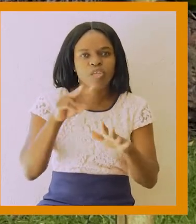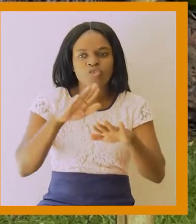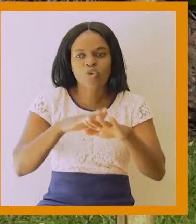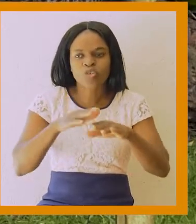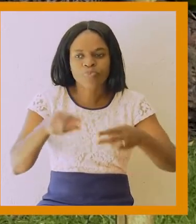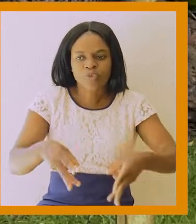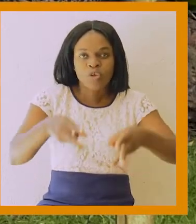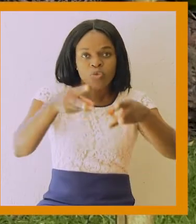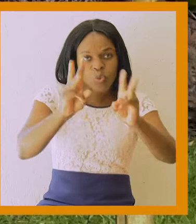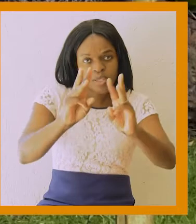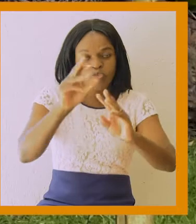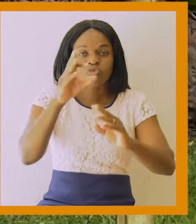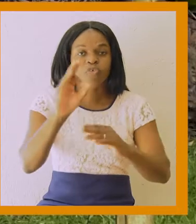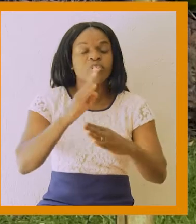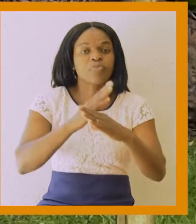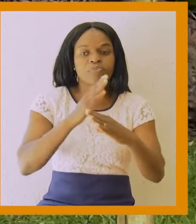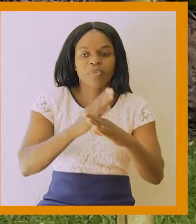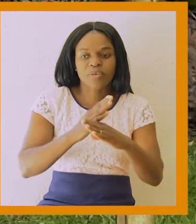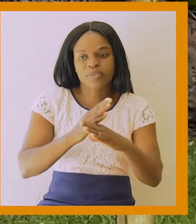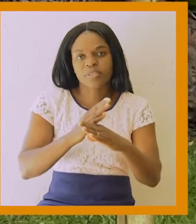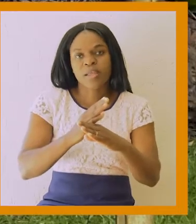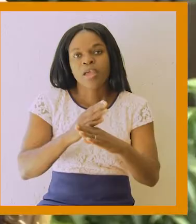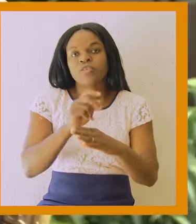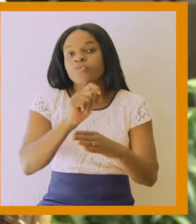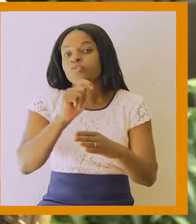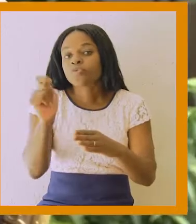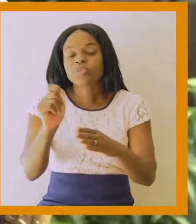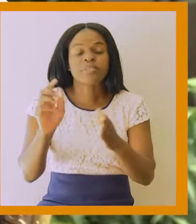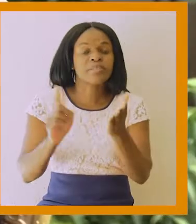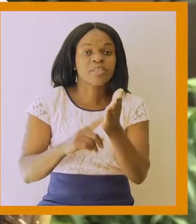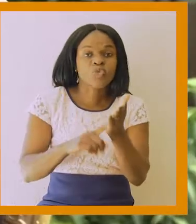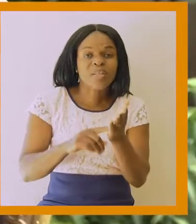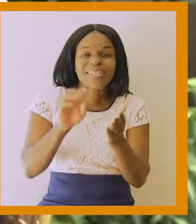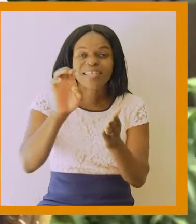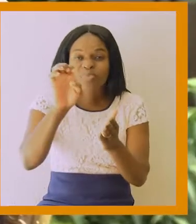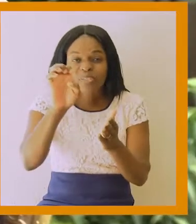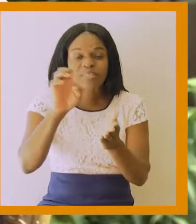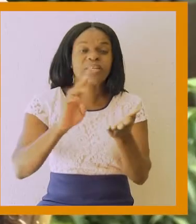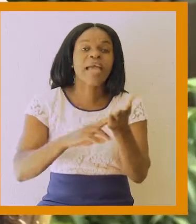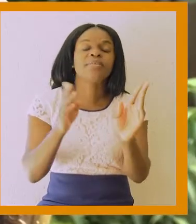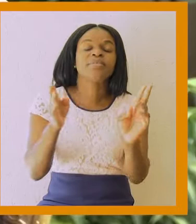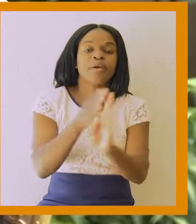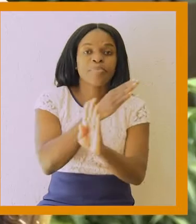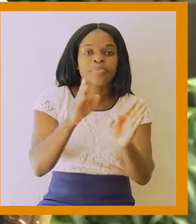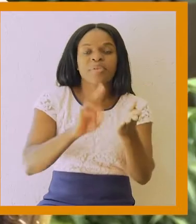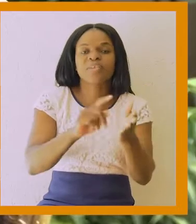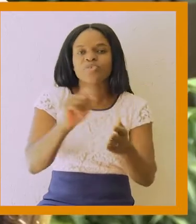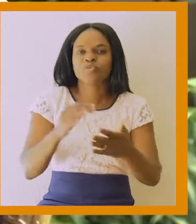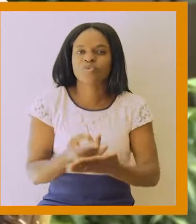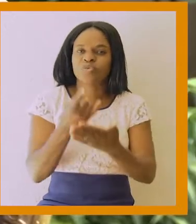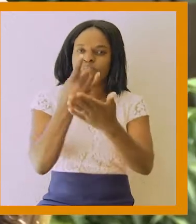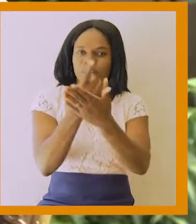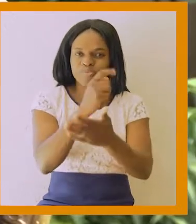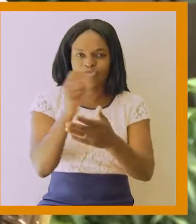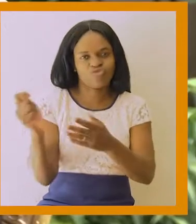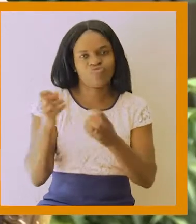at ways of prevention and response to sexual exploitation and abuse. On the program,